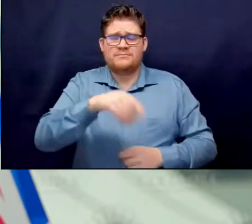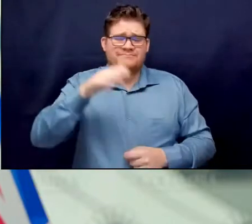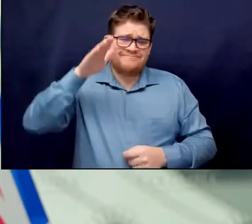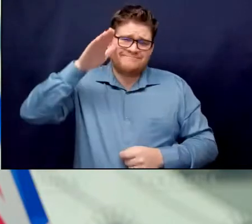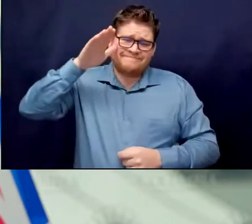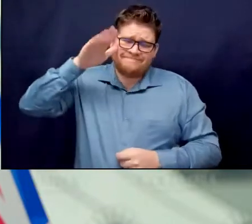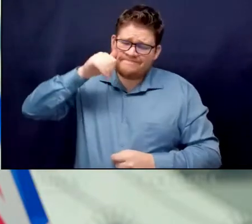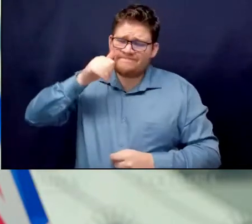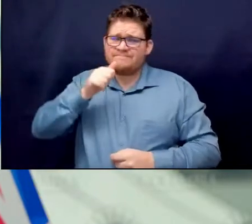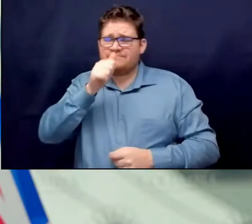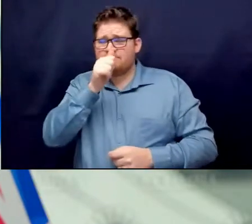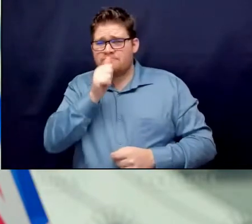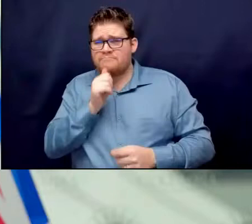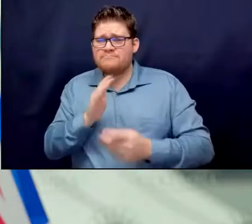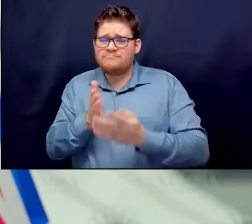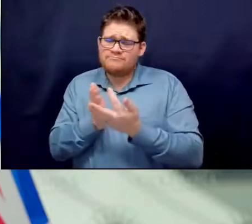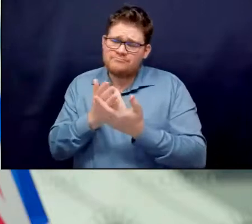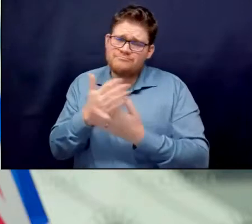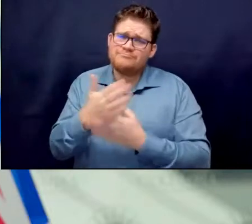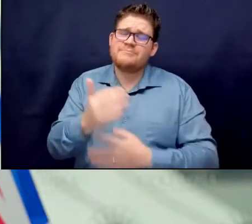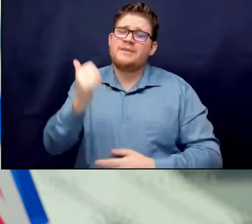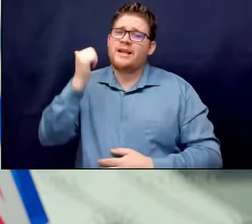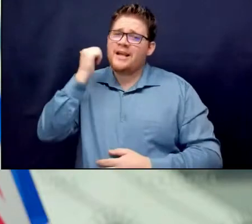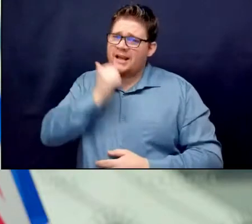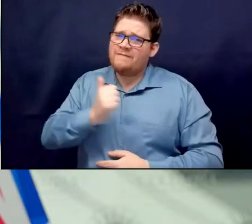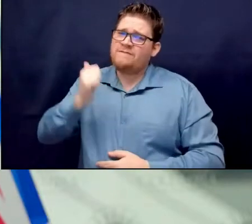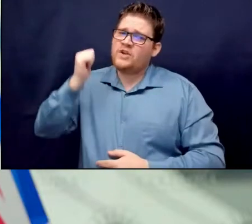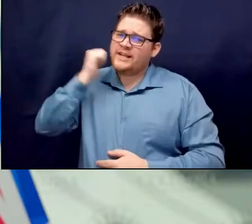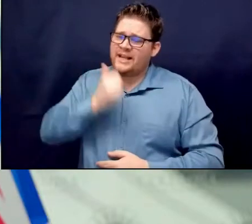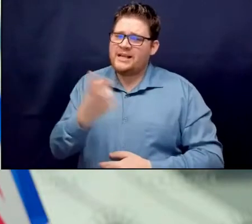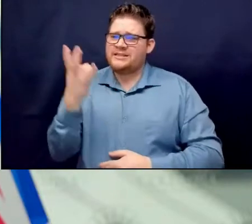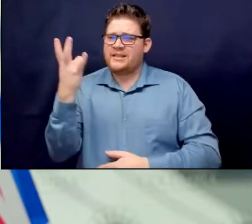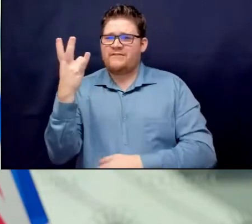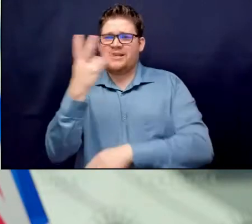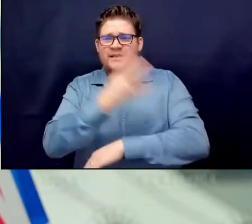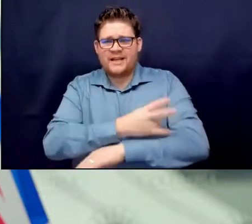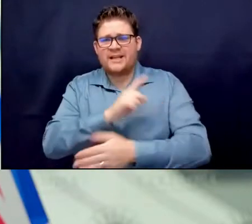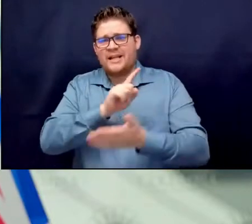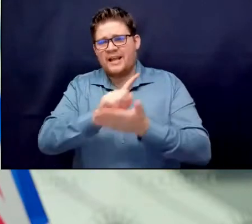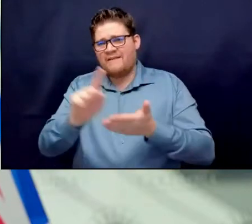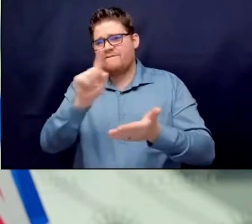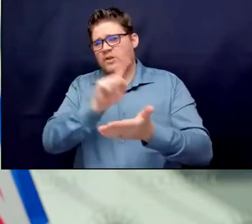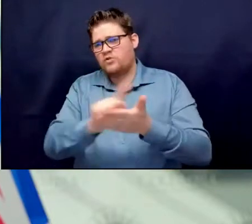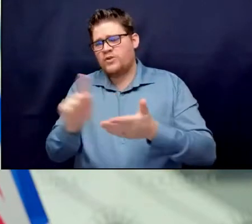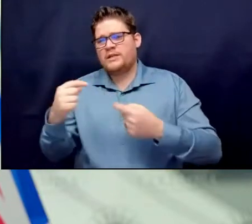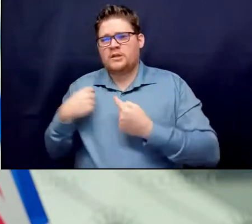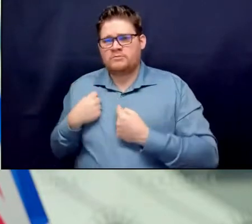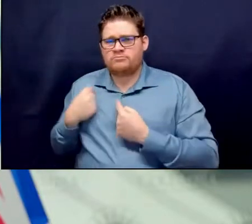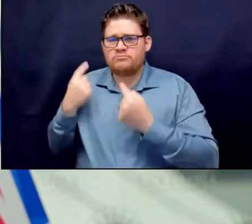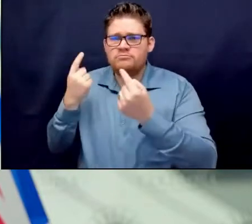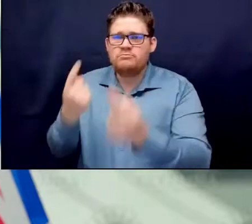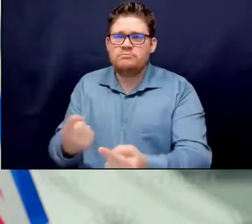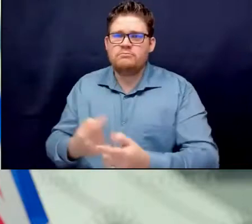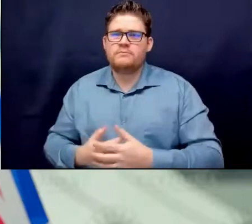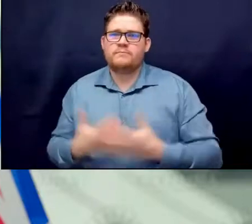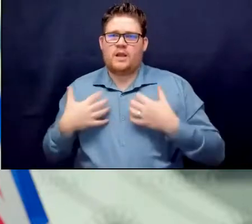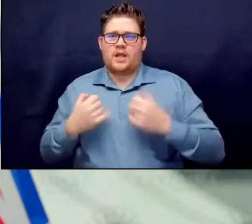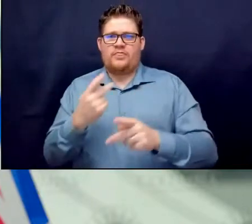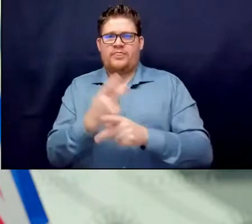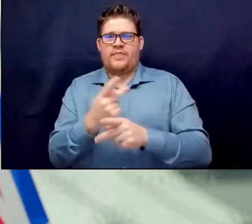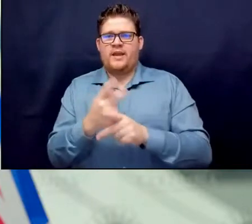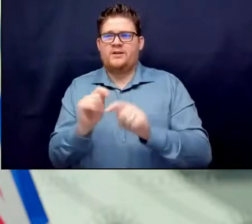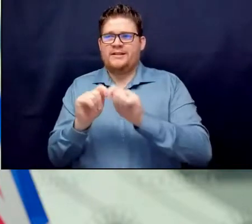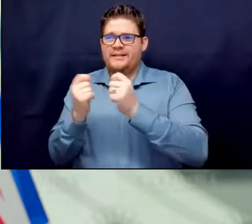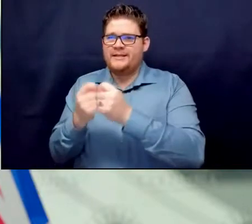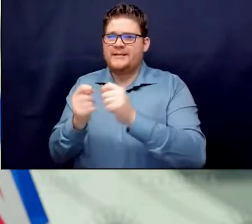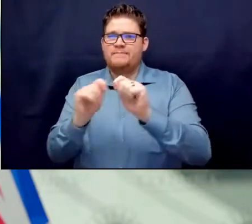day, 7 days a week, is a huge asset to British Columbians. And I, for one, am grateful to them and to Dr. Henry